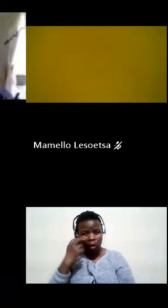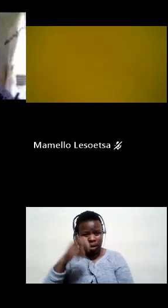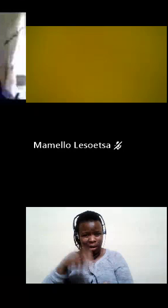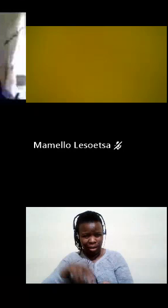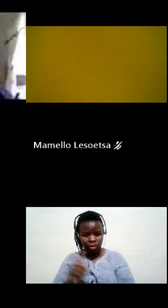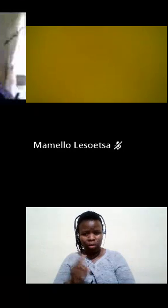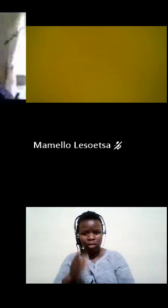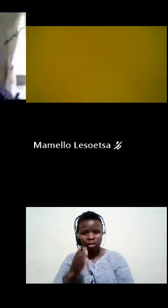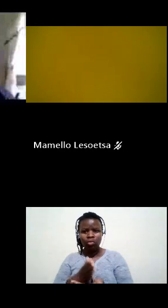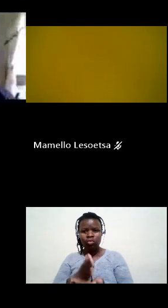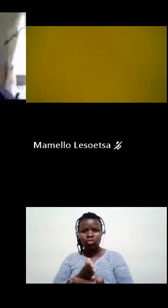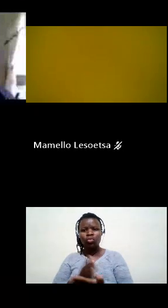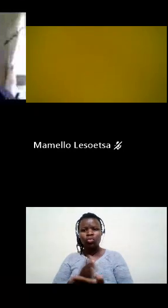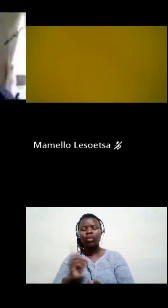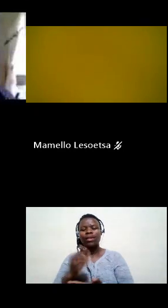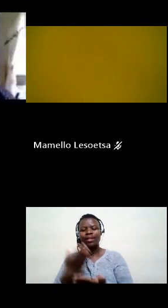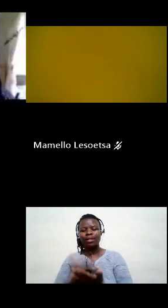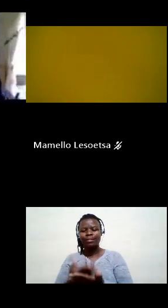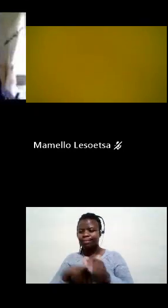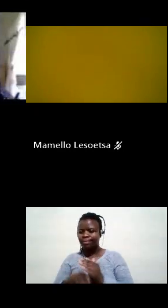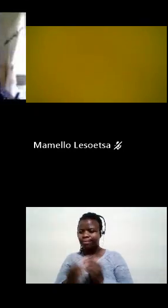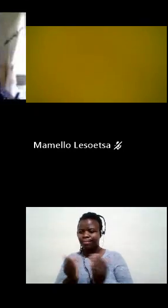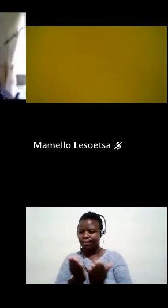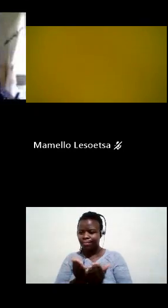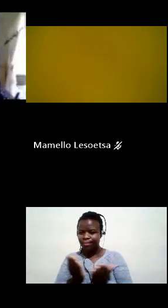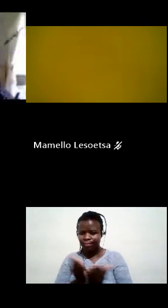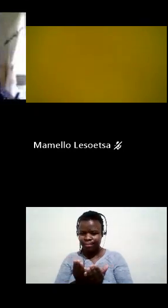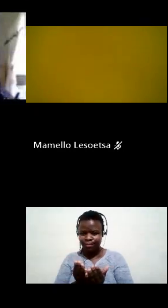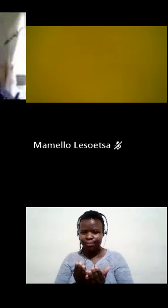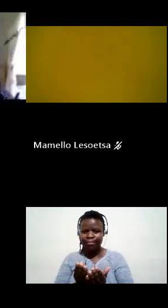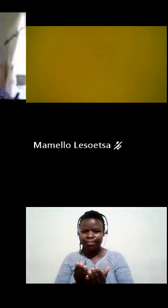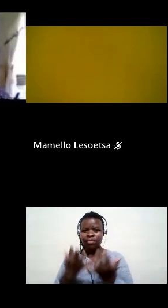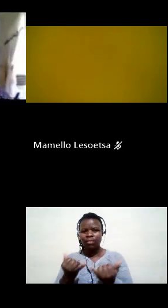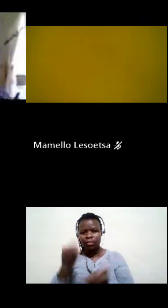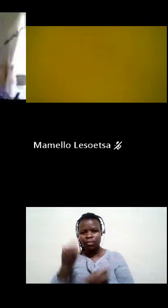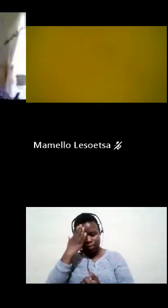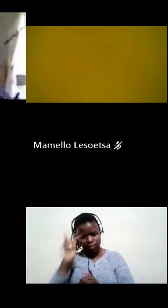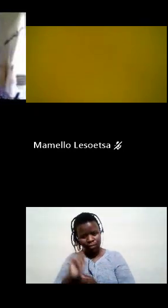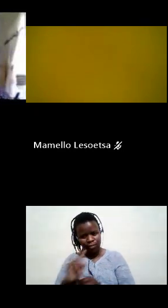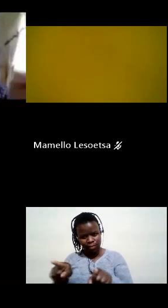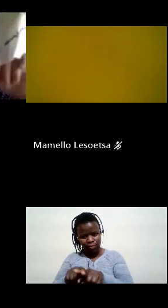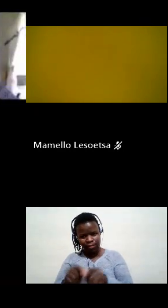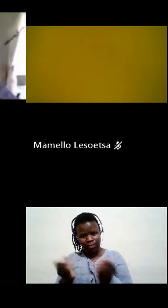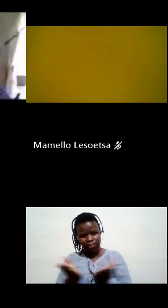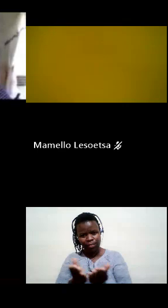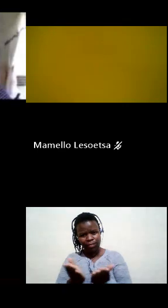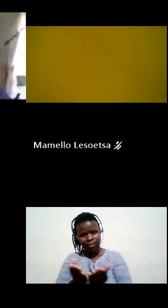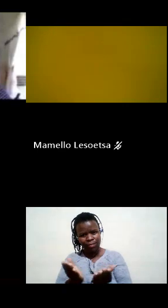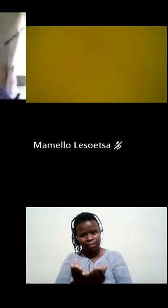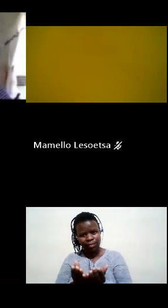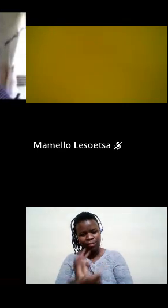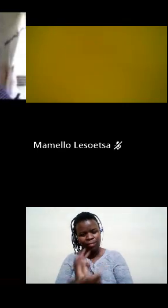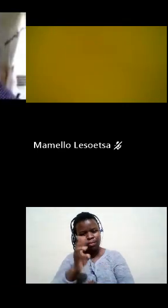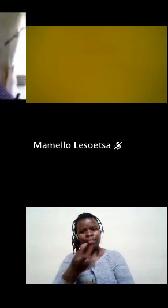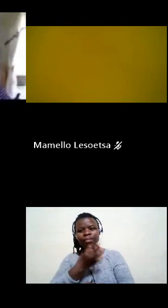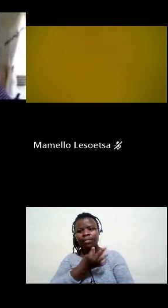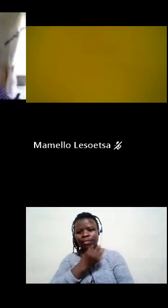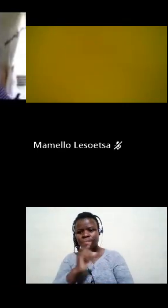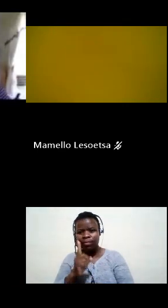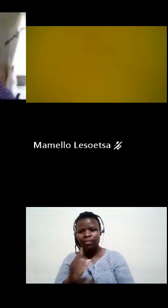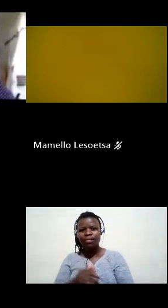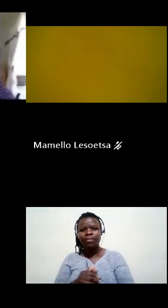must feed me and they, like spoon, it just goes crazy. So I would say, Chantal, you can just drop all my little